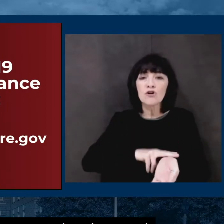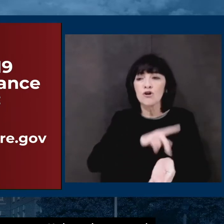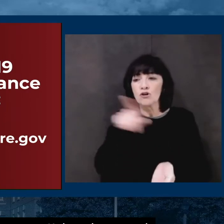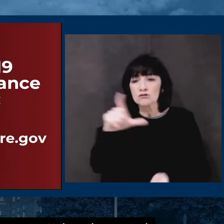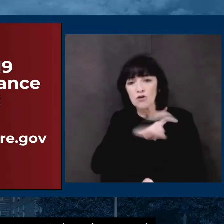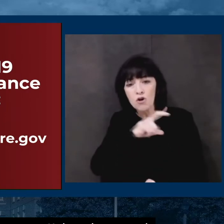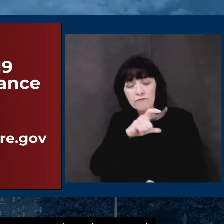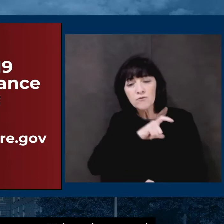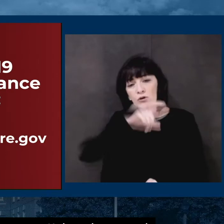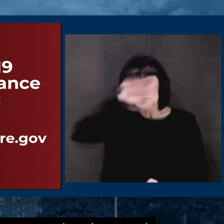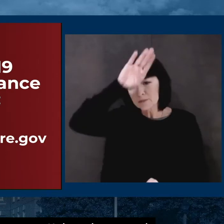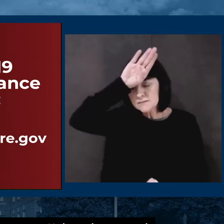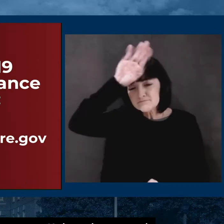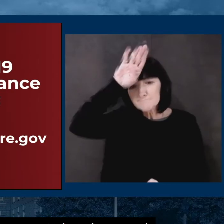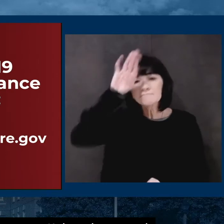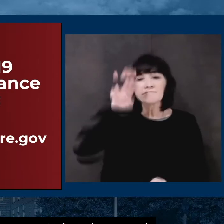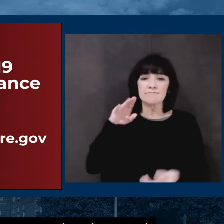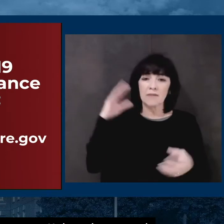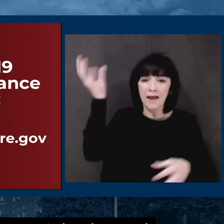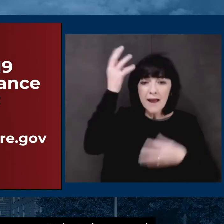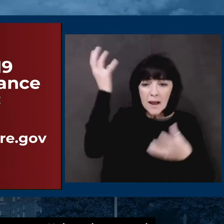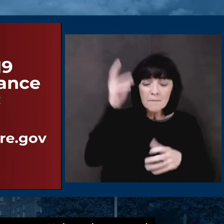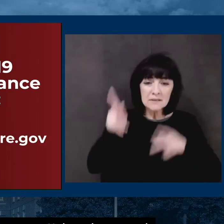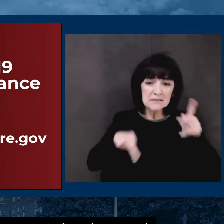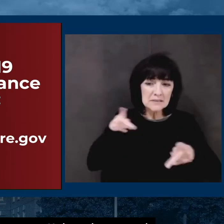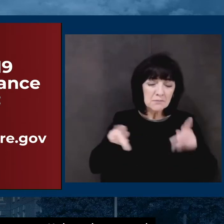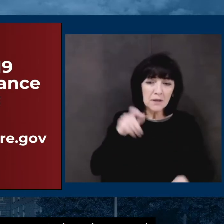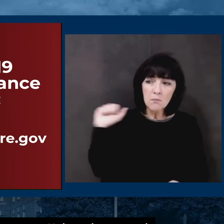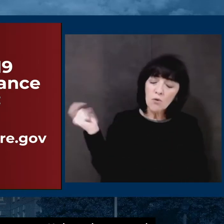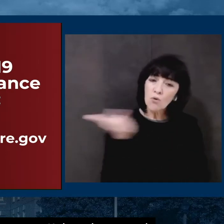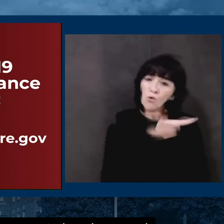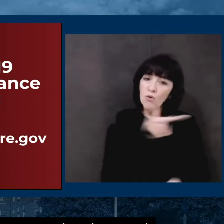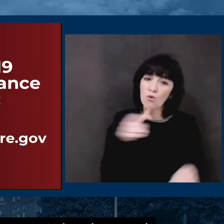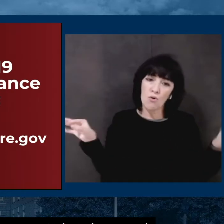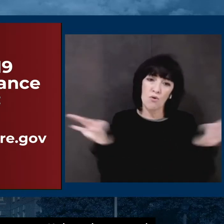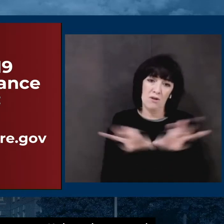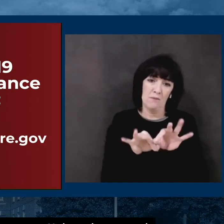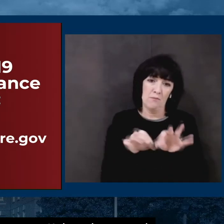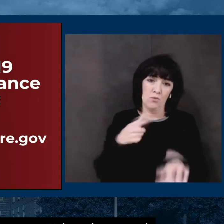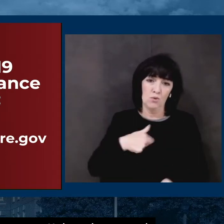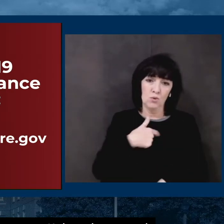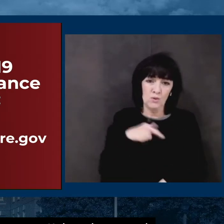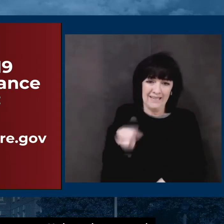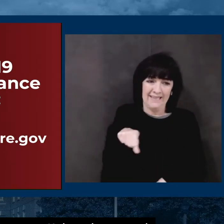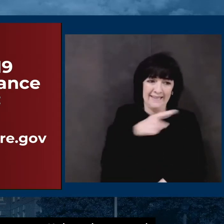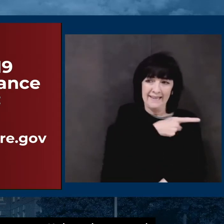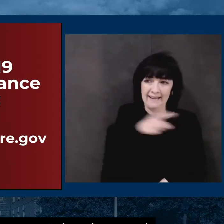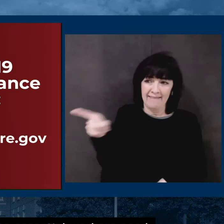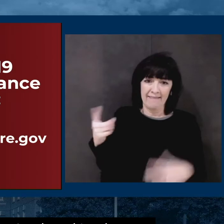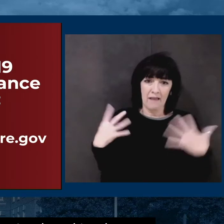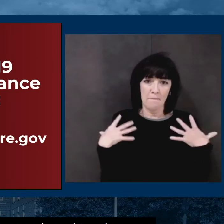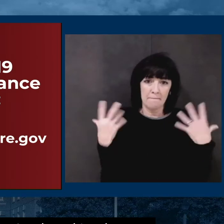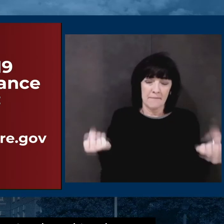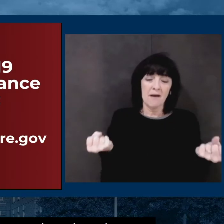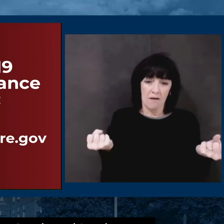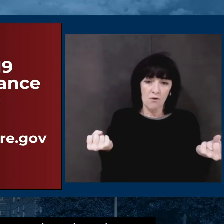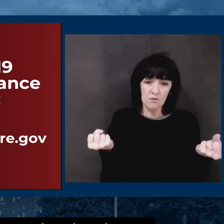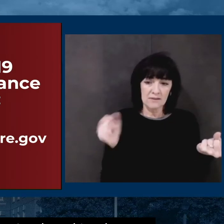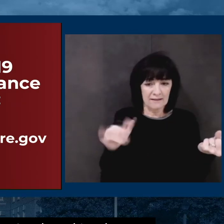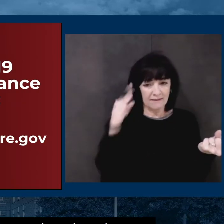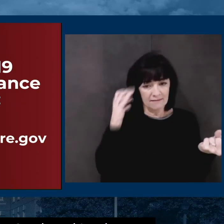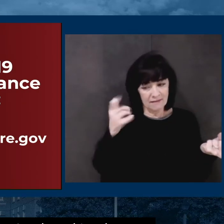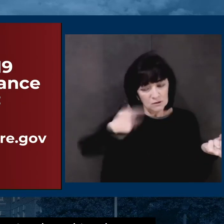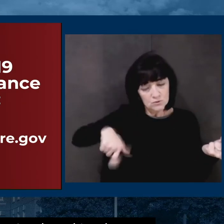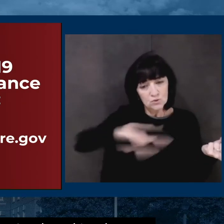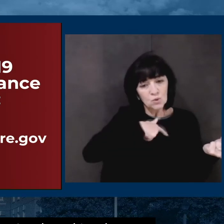professionals and our teachers and educators are doing an extraordinary job under these difficult circumstances. Other essential employees